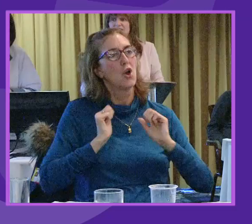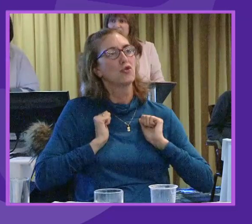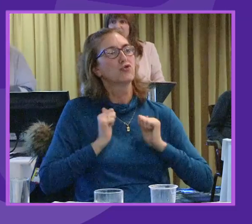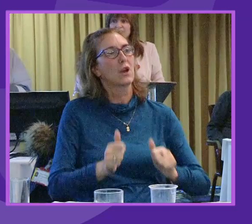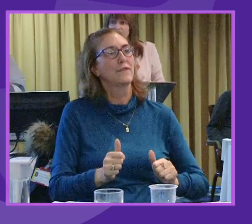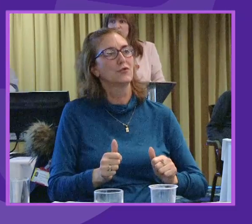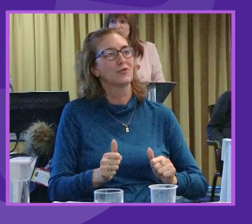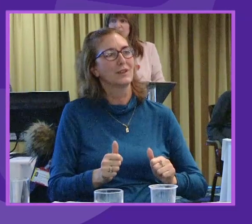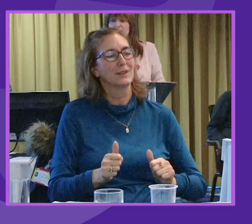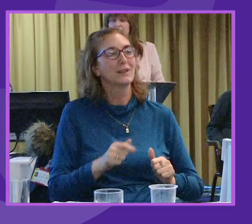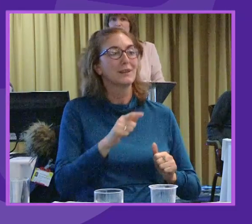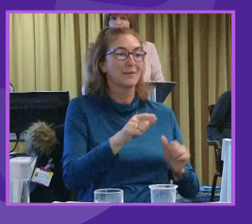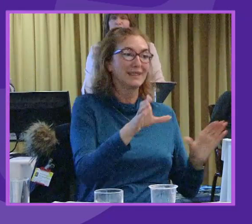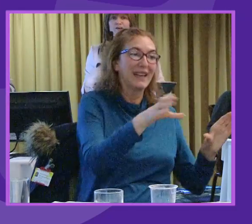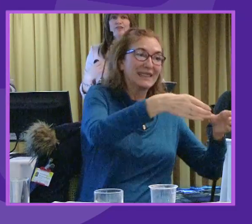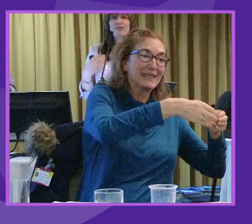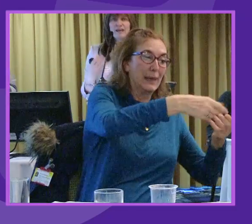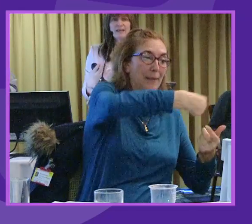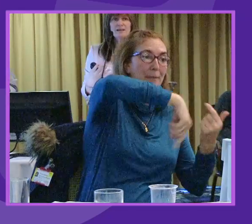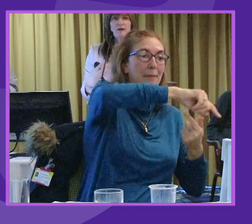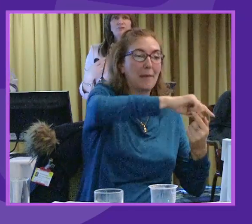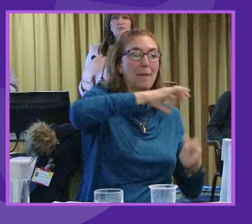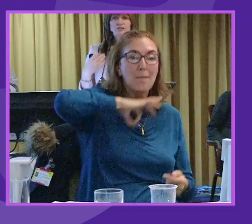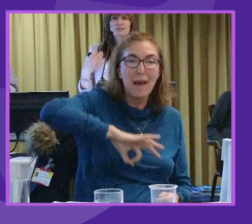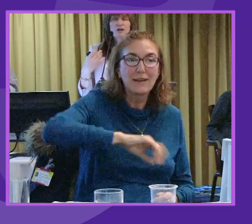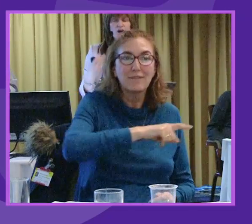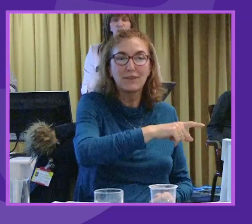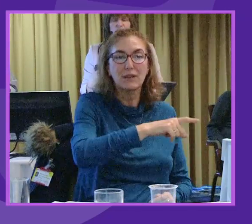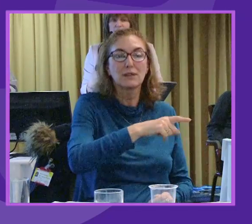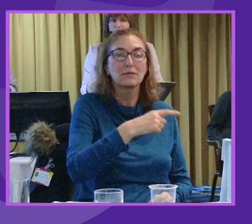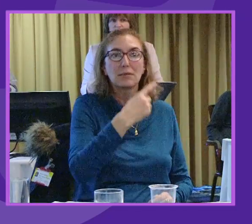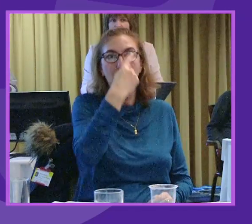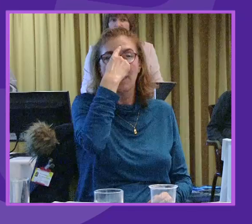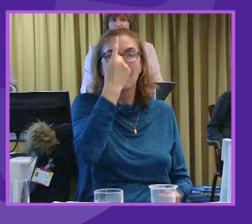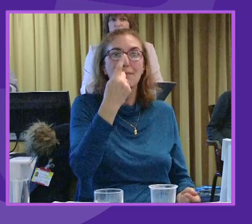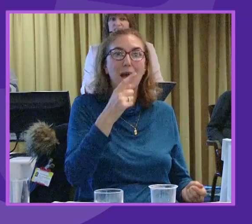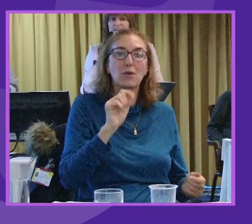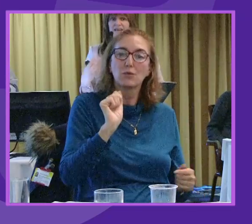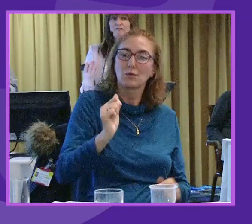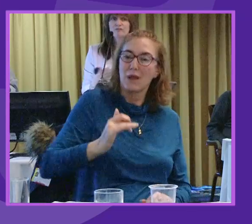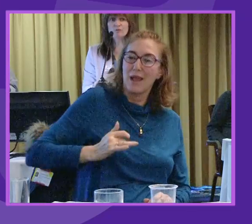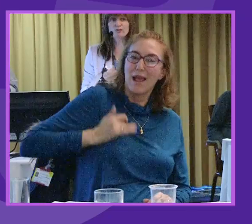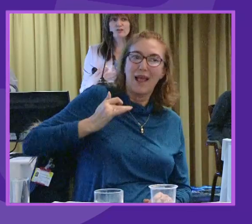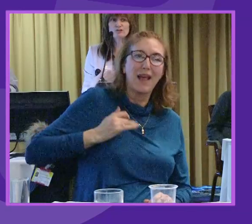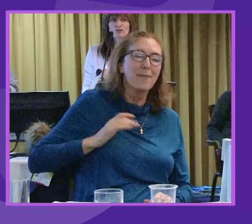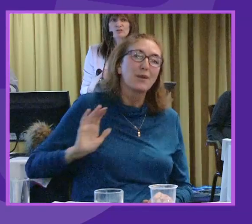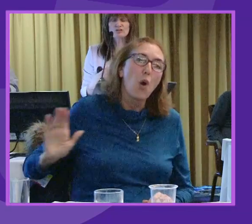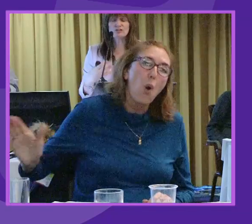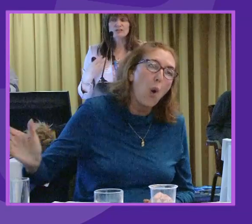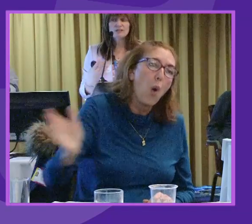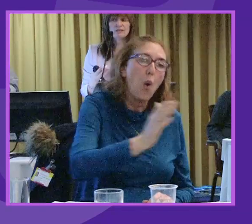our teams. Benefits to the teams in terms of thinking about harnessing